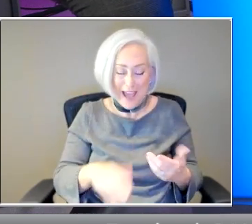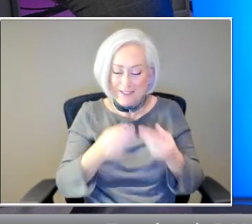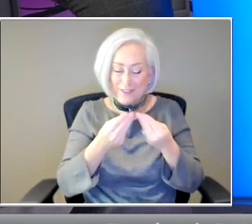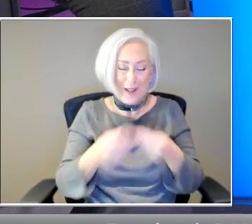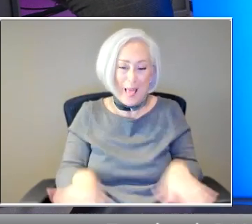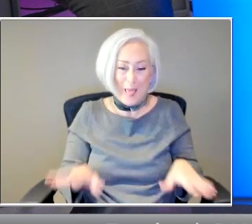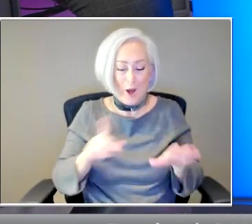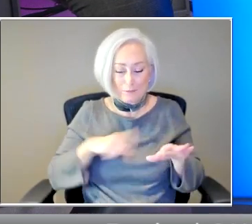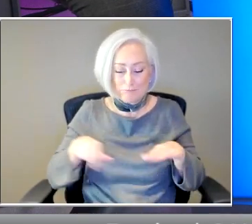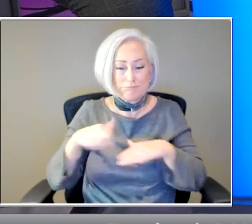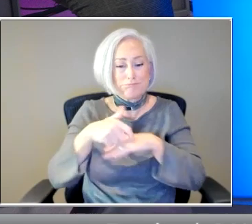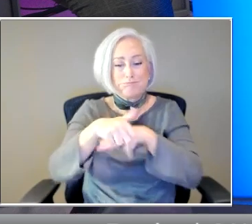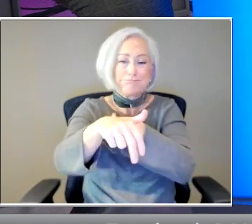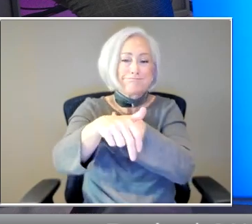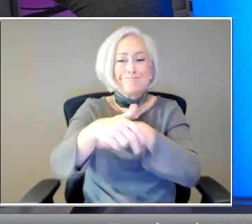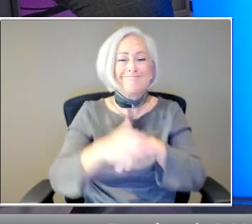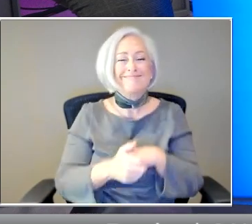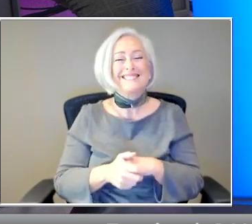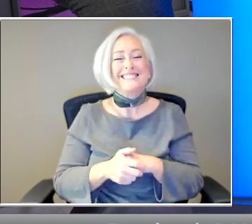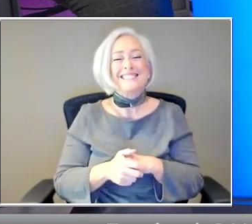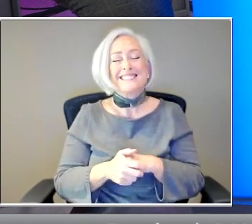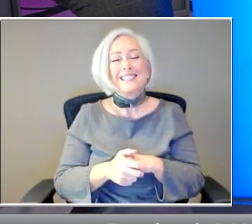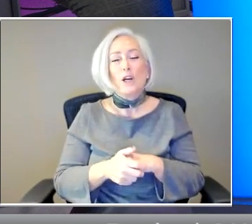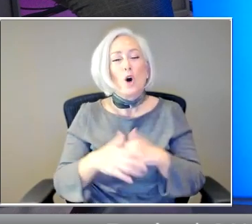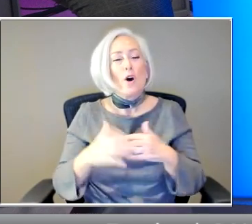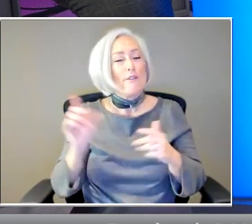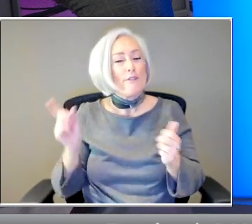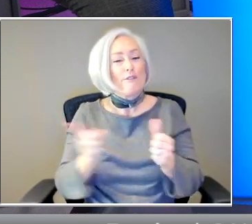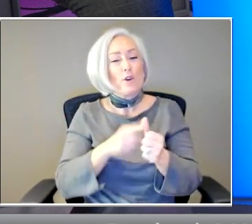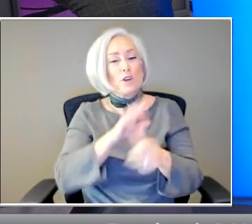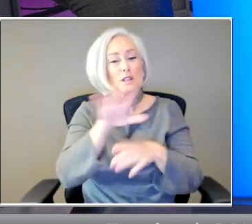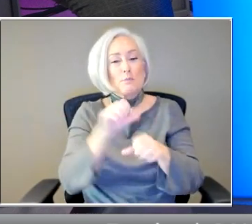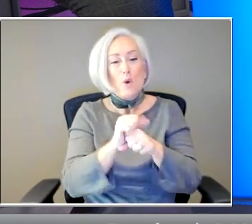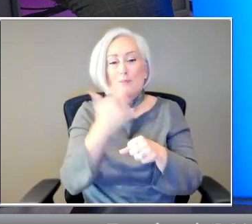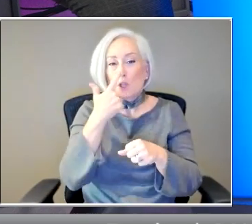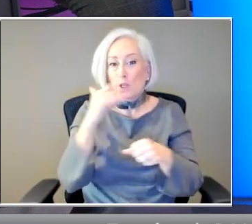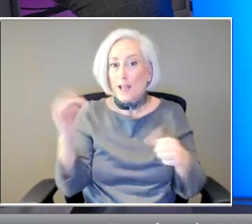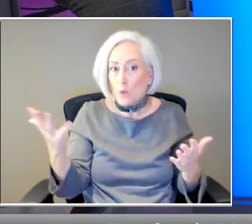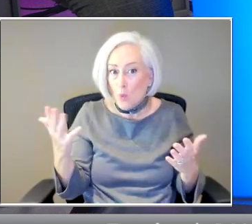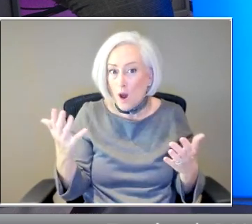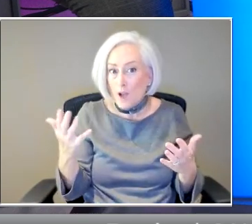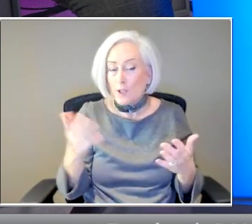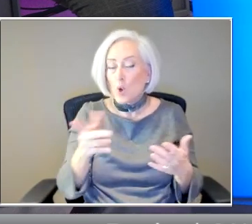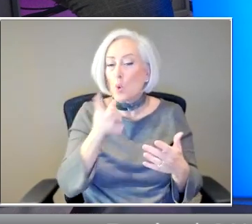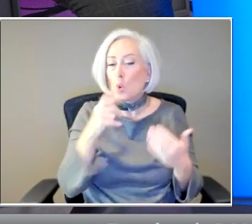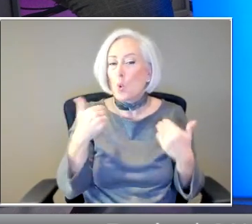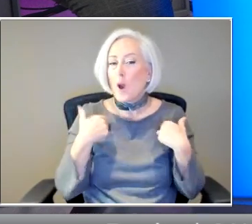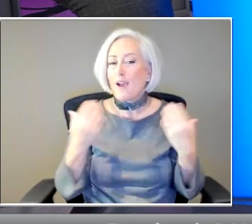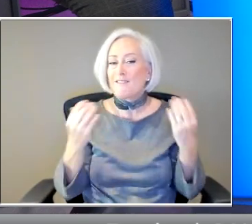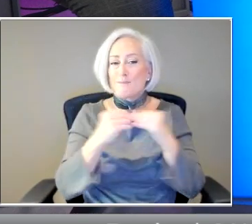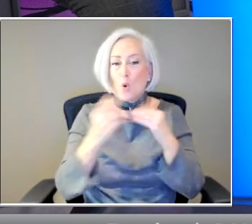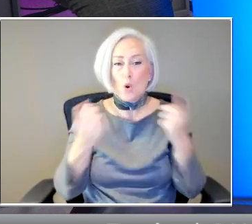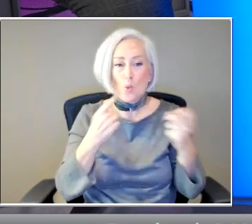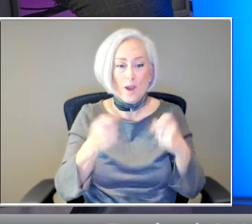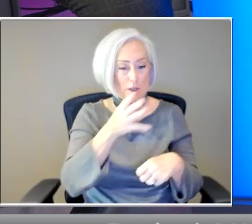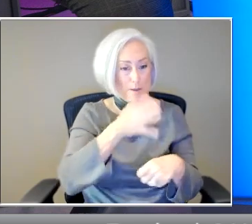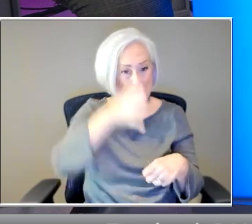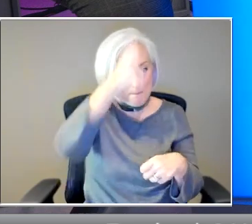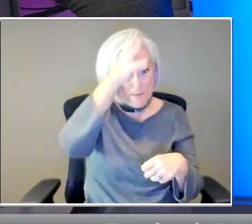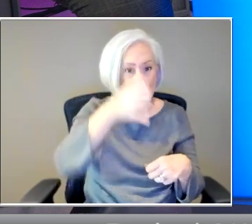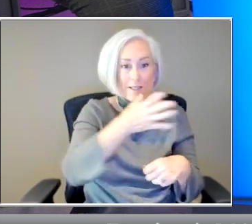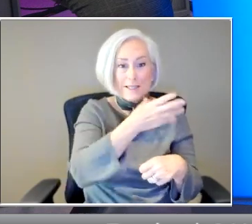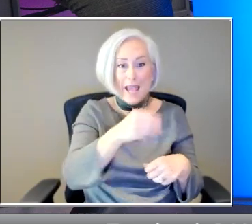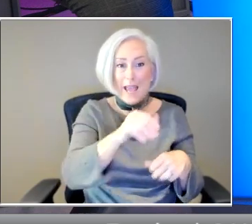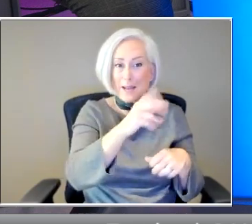meeting look like? Is it who has more questions, the patient and their parent, or you and your staff? I would say that depends on the patient